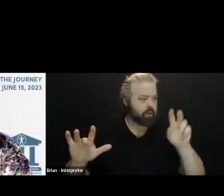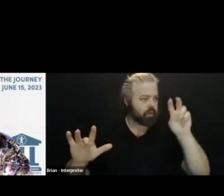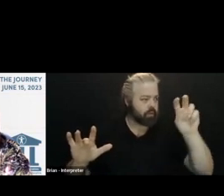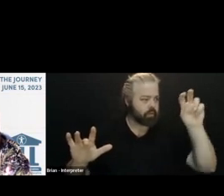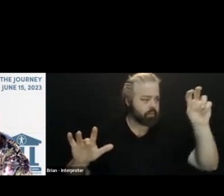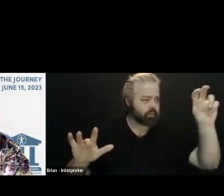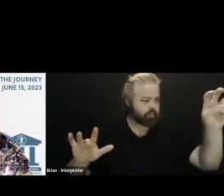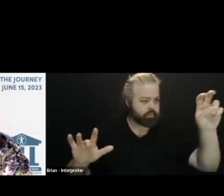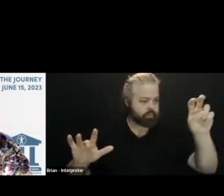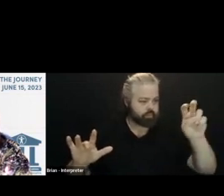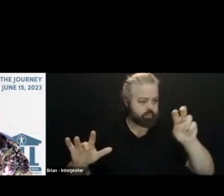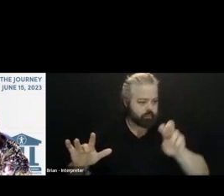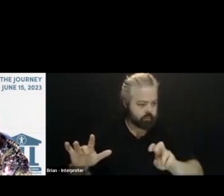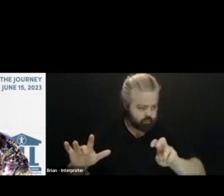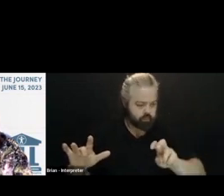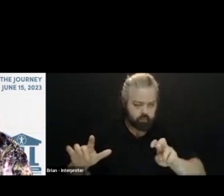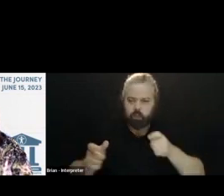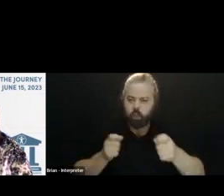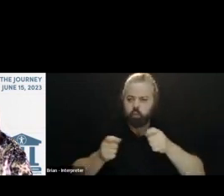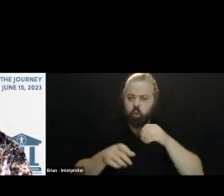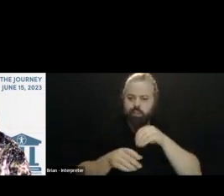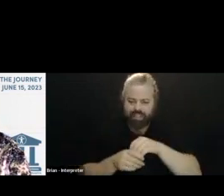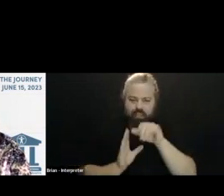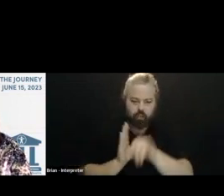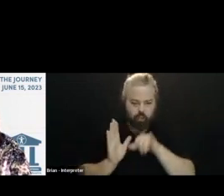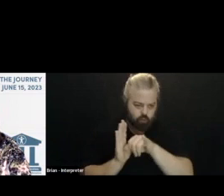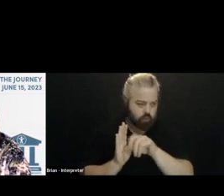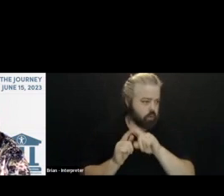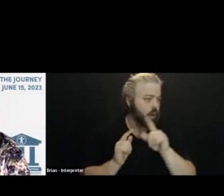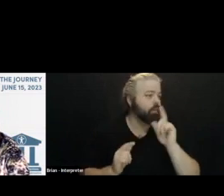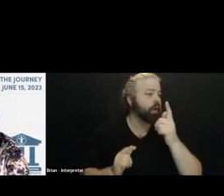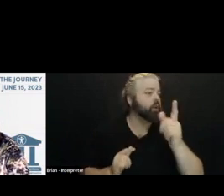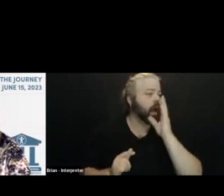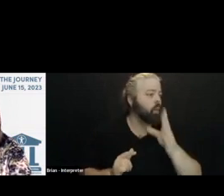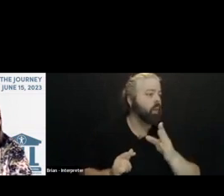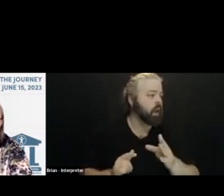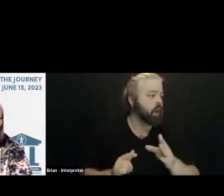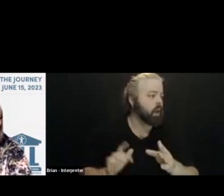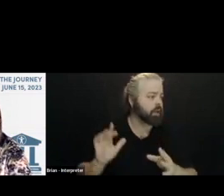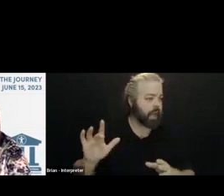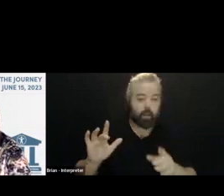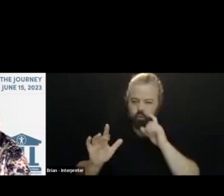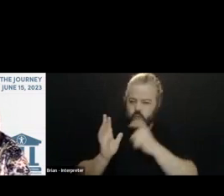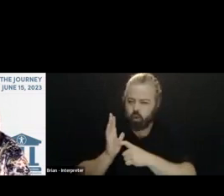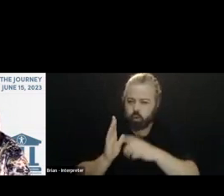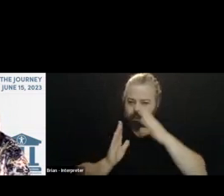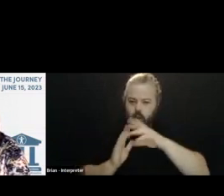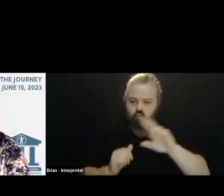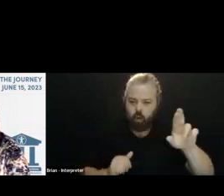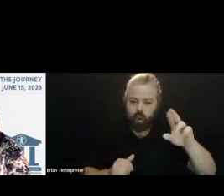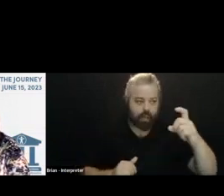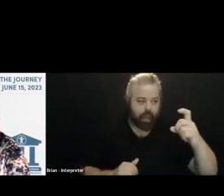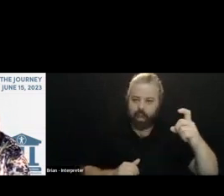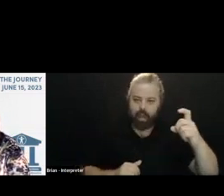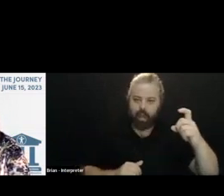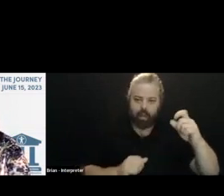keyboard controls inside of YouTube. But eventually I'll tab over and it might be a little hard to notice, but in the top right corner, the X button